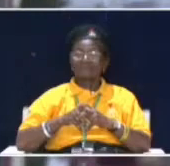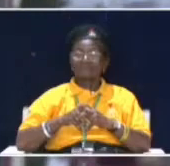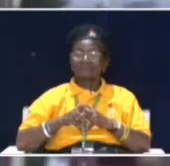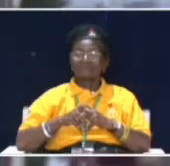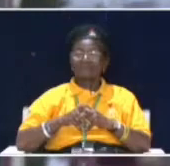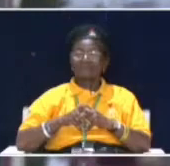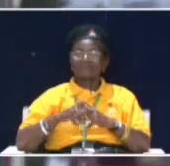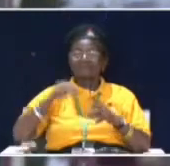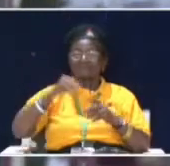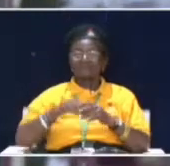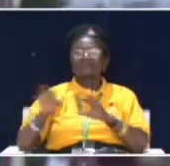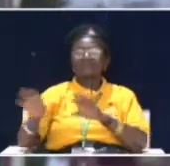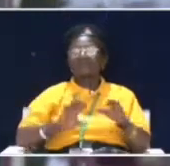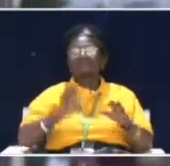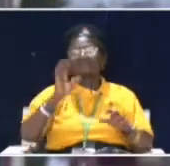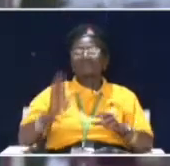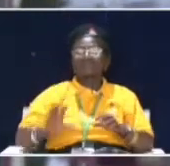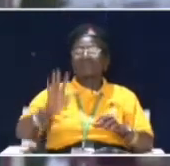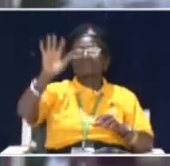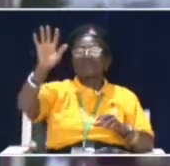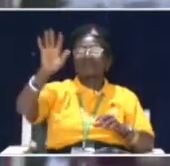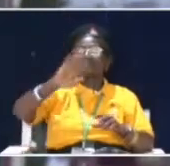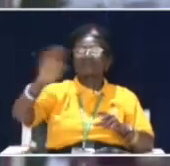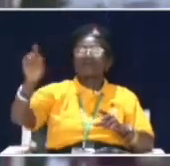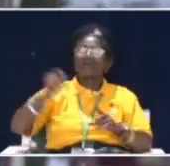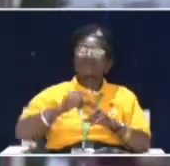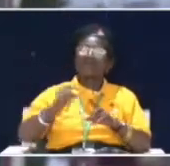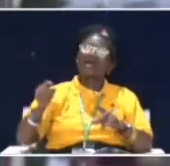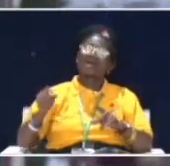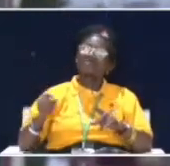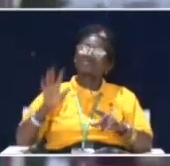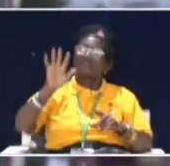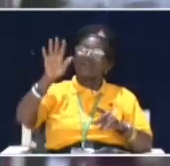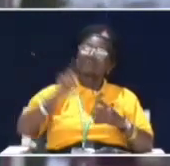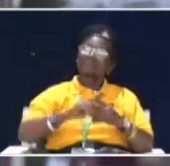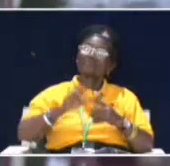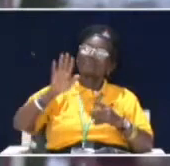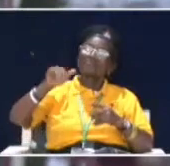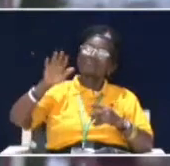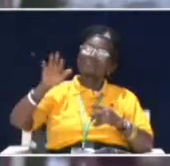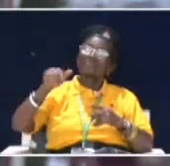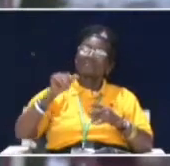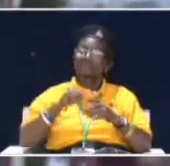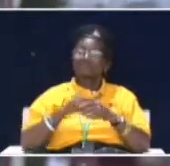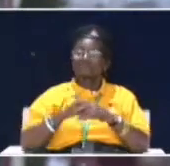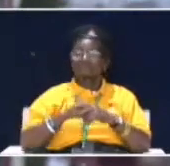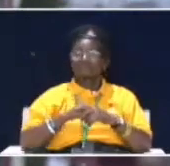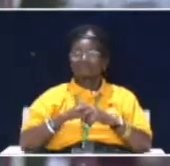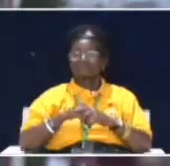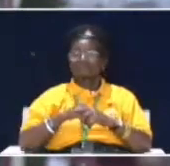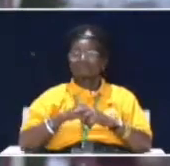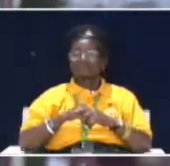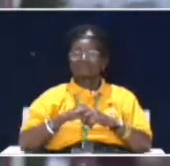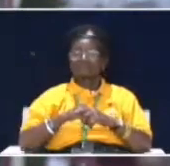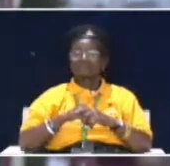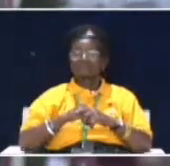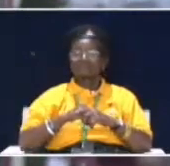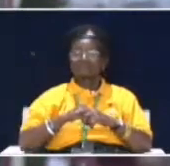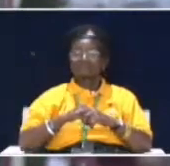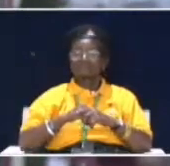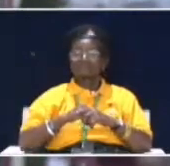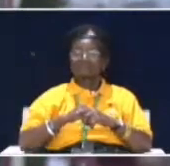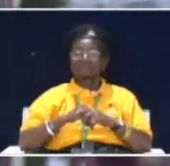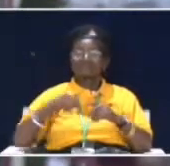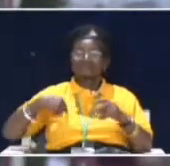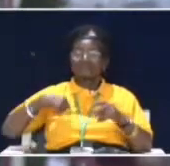In Acts chapter 5 from verse 14 to 16. Apostoli ise apostoli ri karun ese kerin lade ke irindinlogun. We